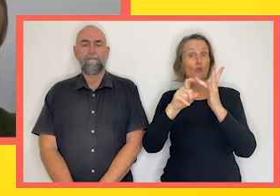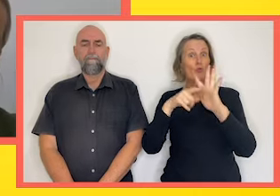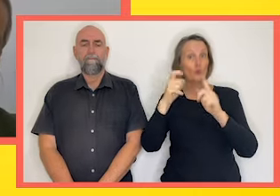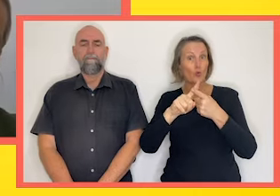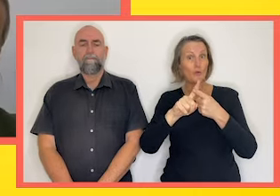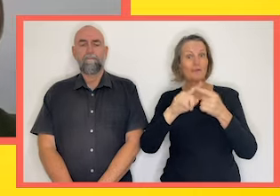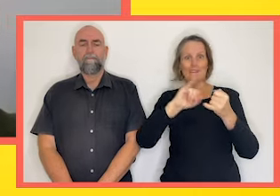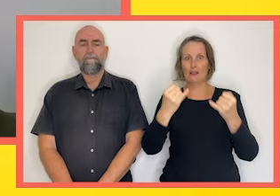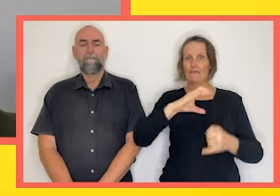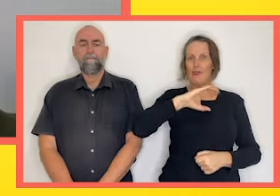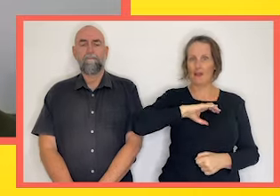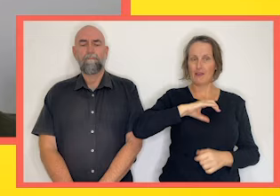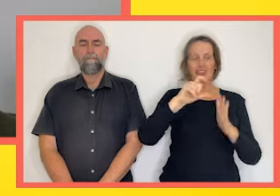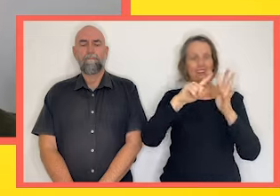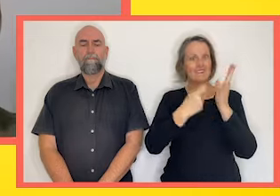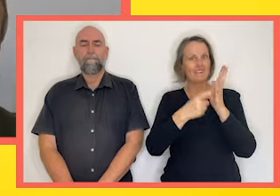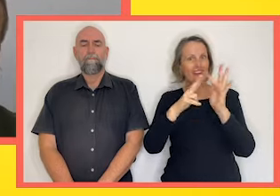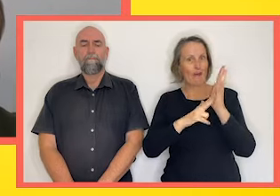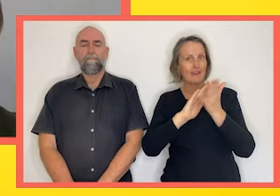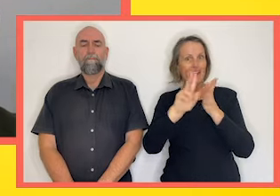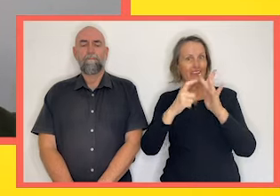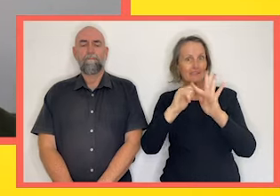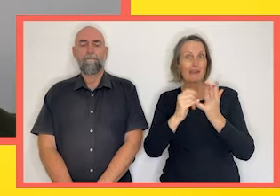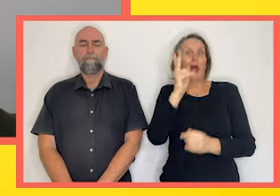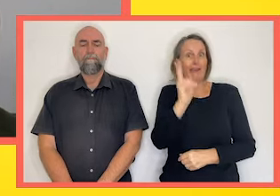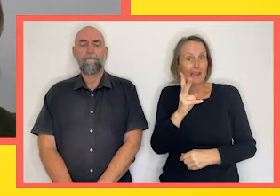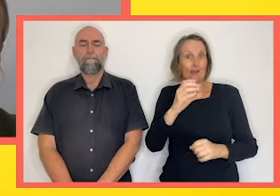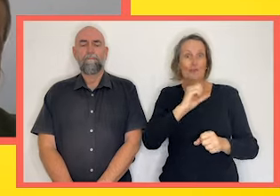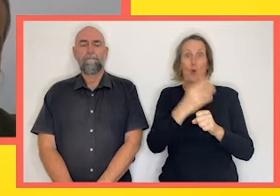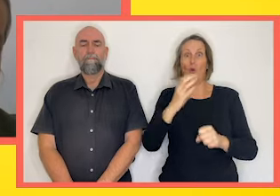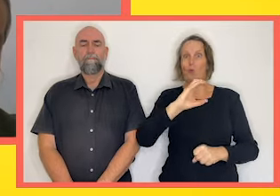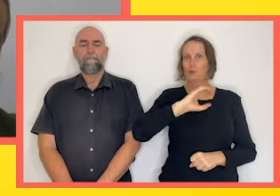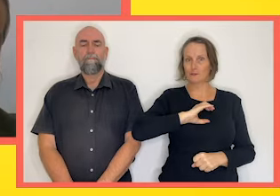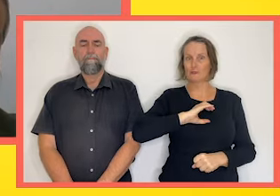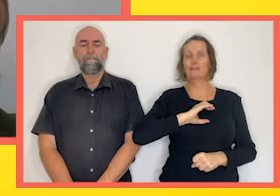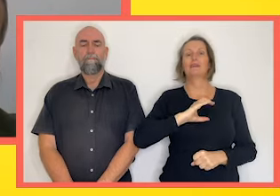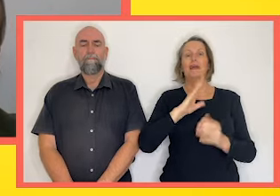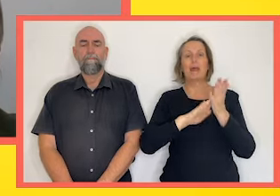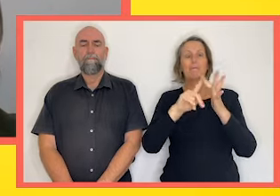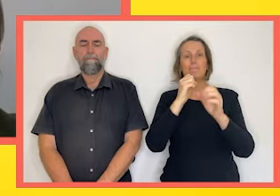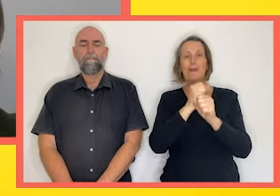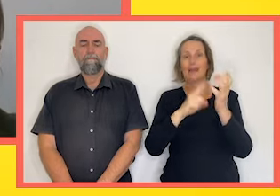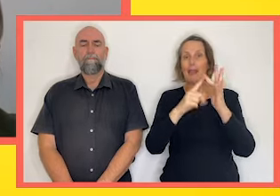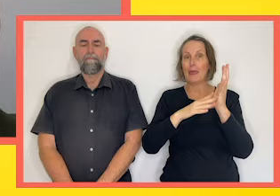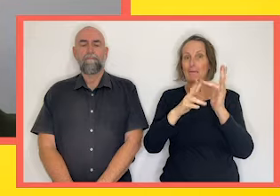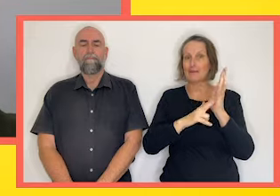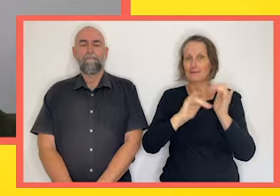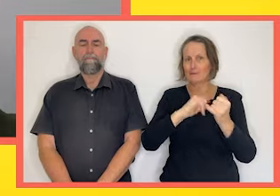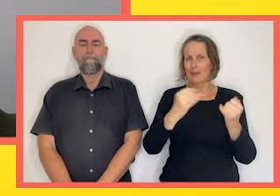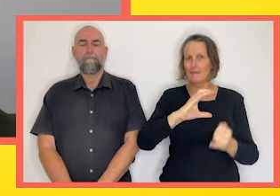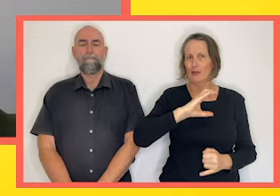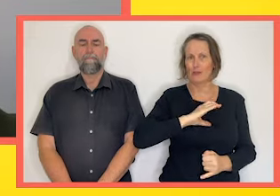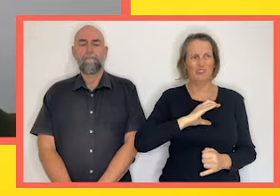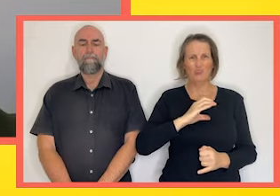with a bronze, Darren Hicks with another gold, legend, and Meg Lemon with a silver. So they have